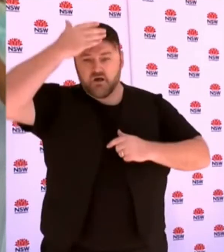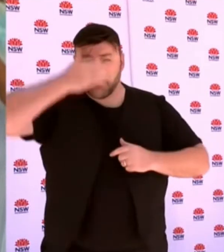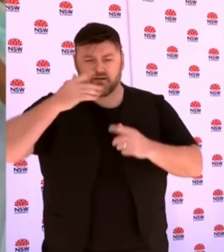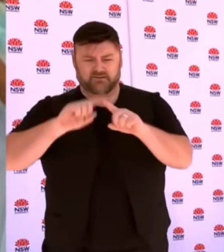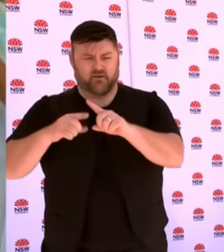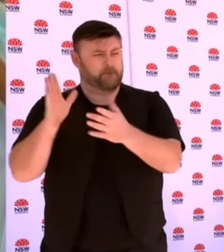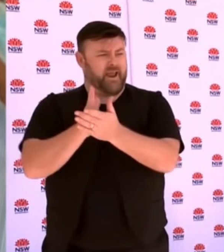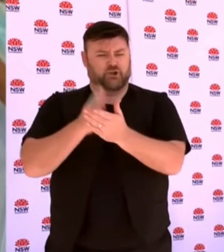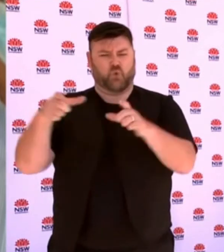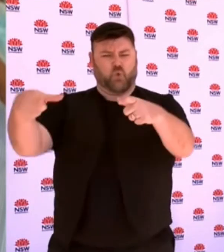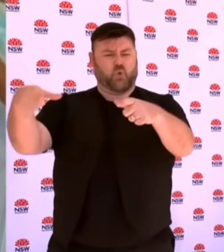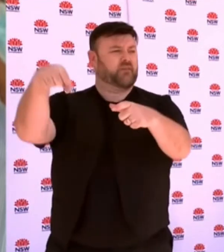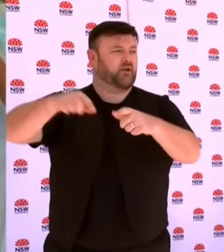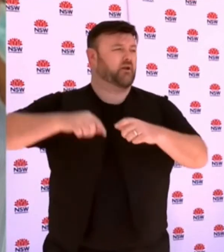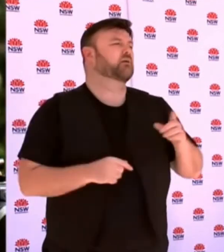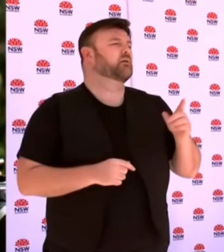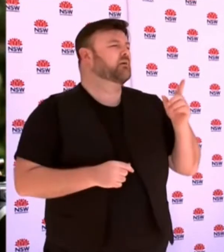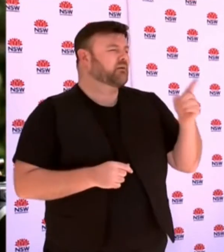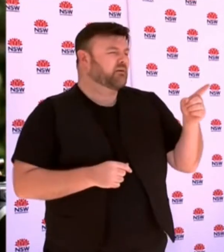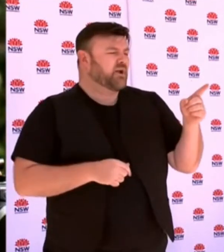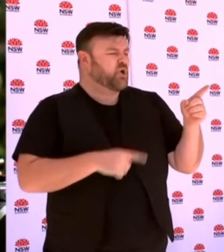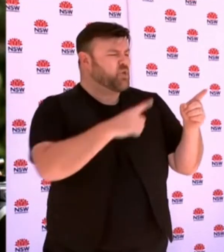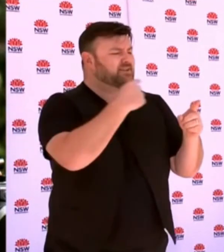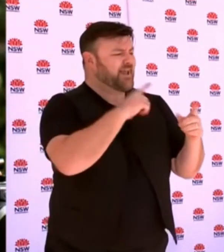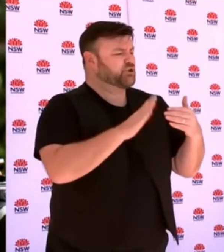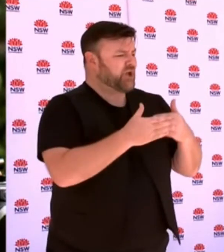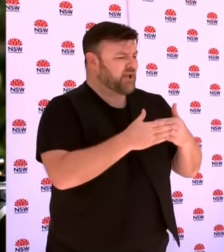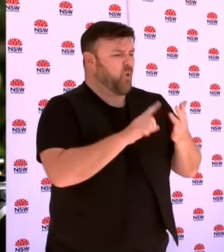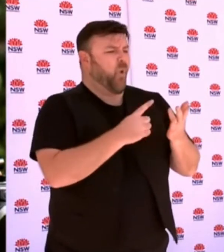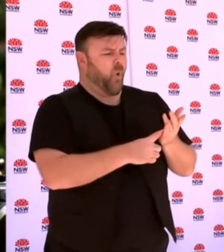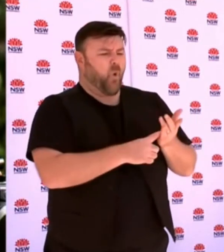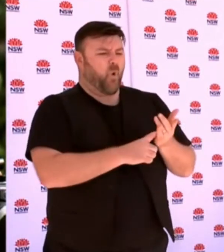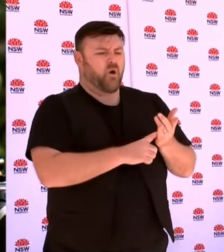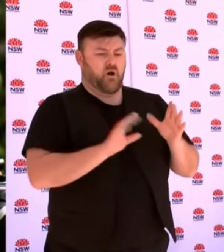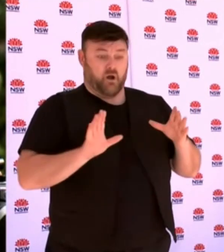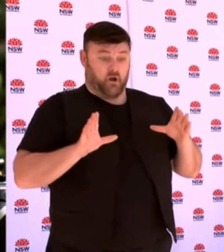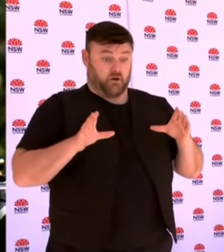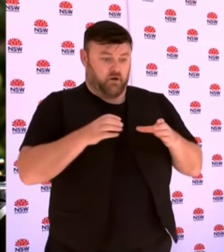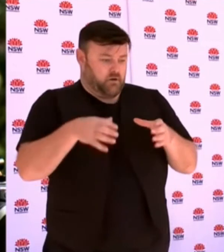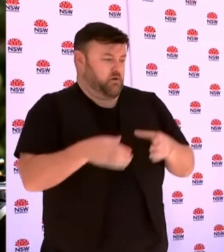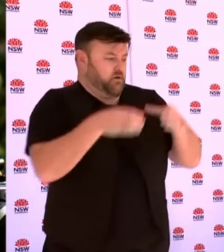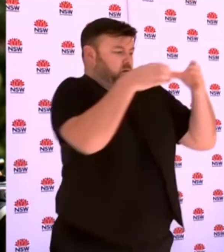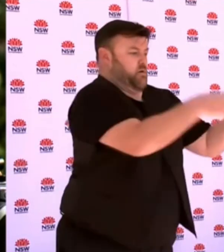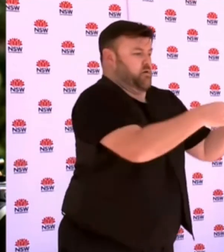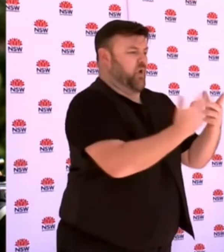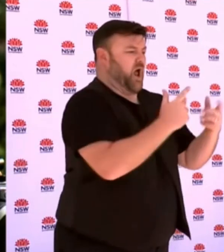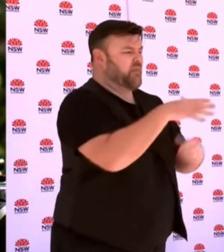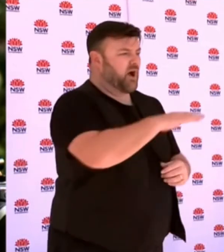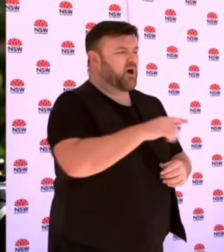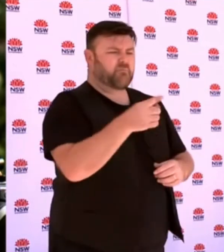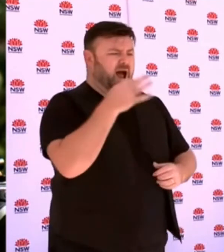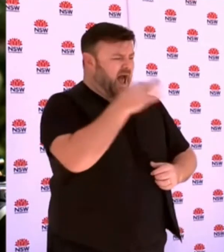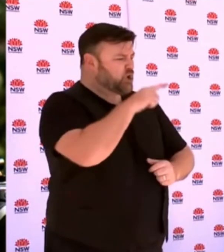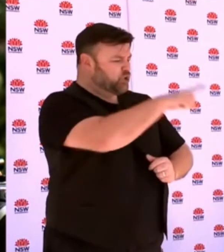in place. But shutting down a ward is different to closing it and moving people out. Is there a staff crisis here that has forced you to change the way the